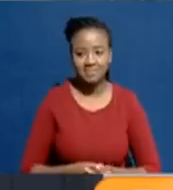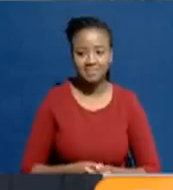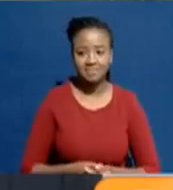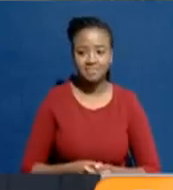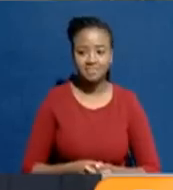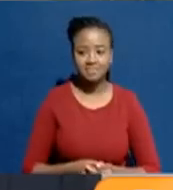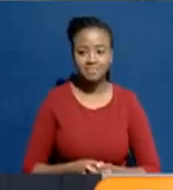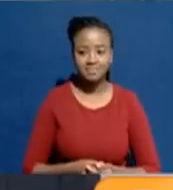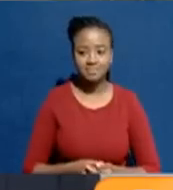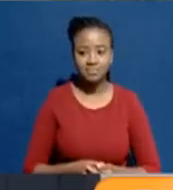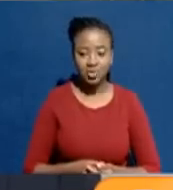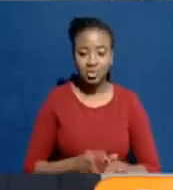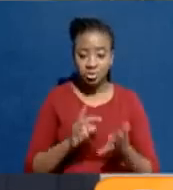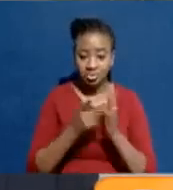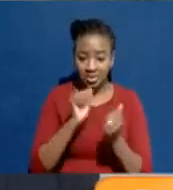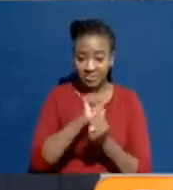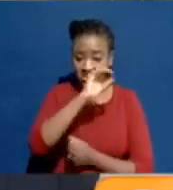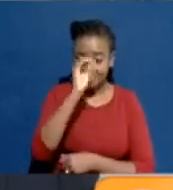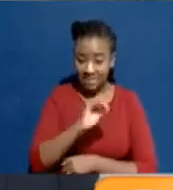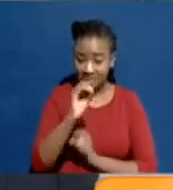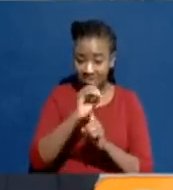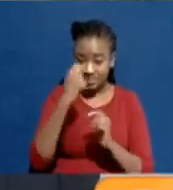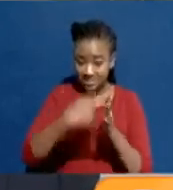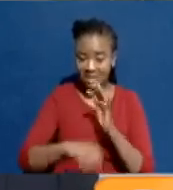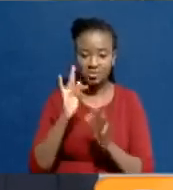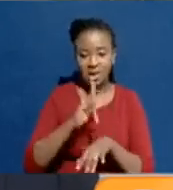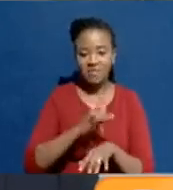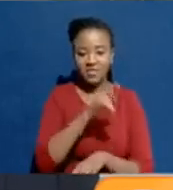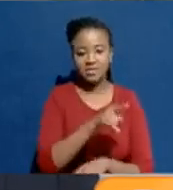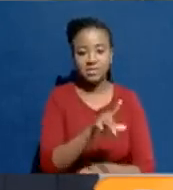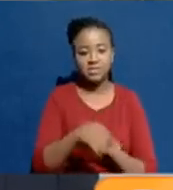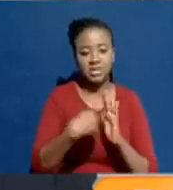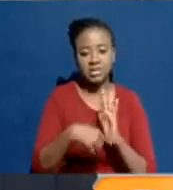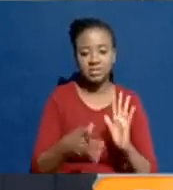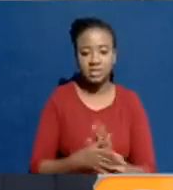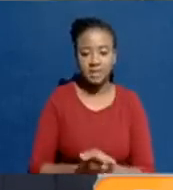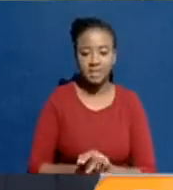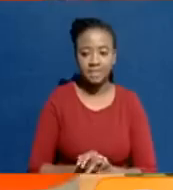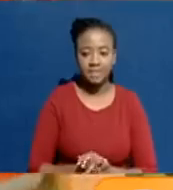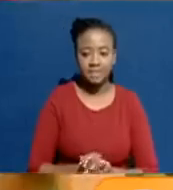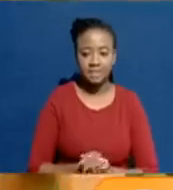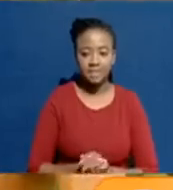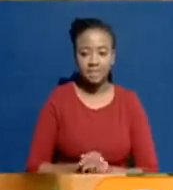it's gone, 15% is going to kill the content creation industry instantly.